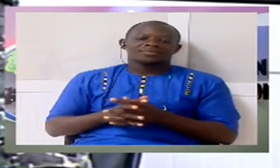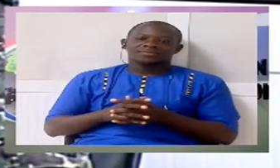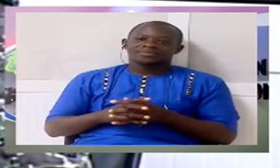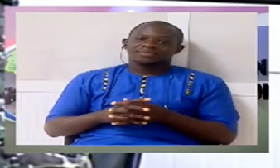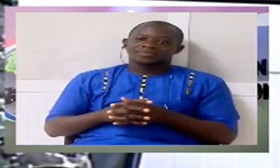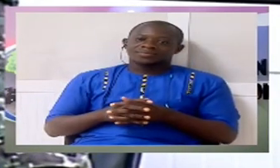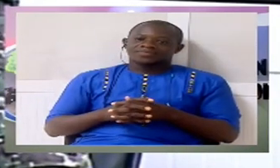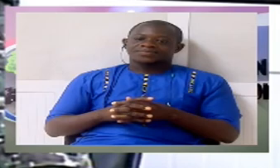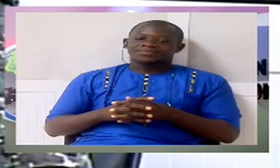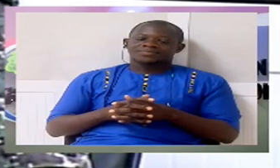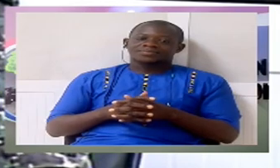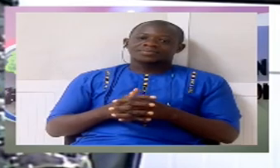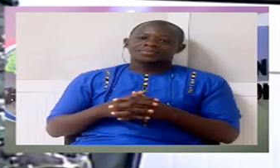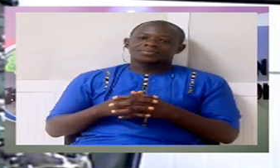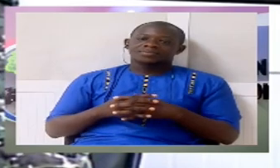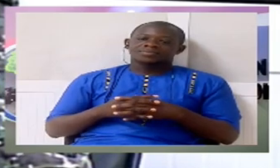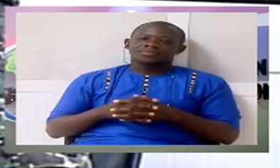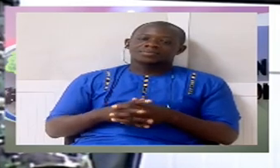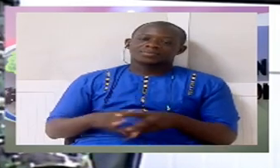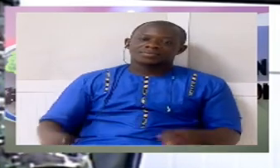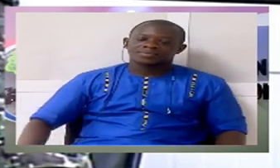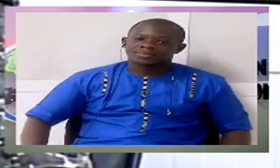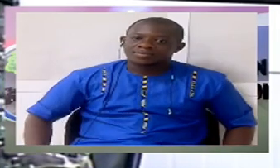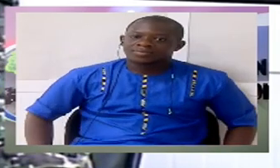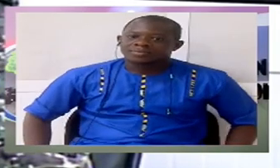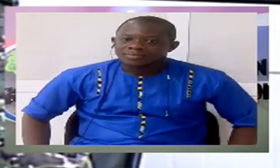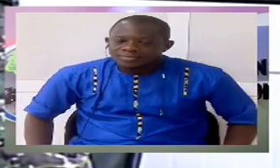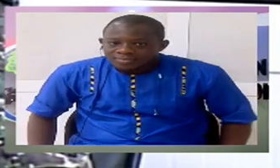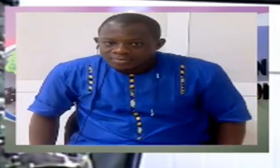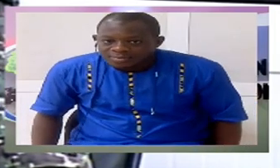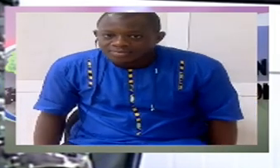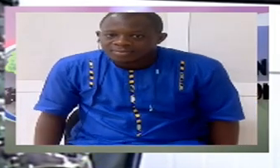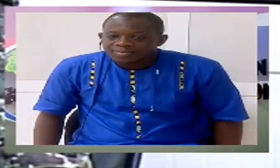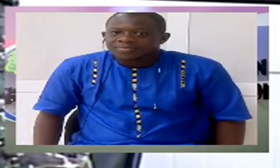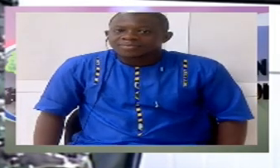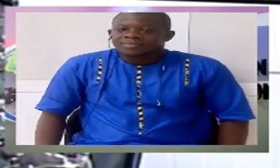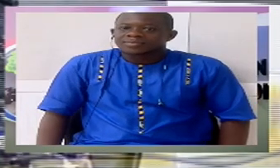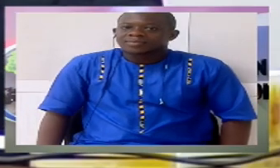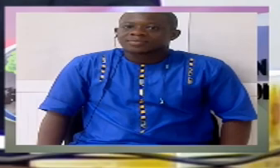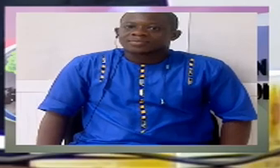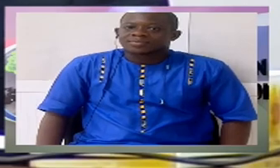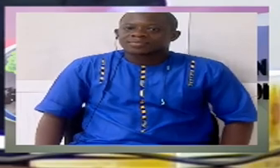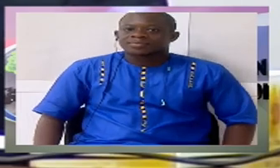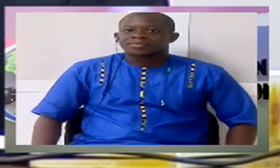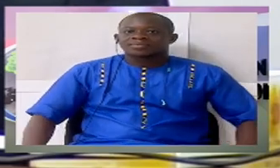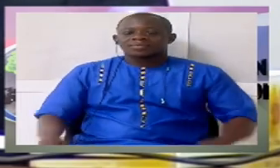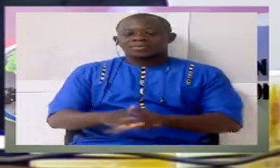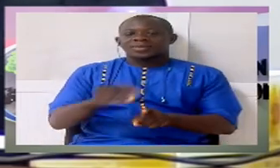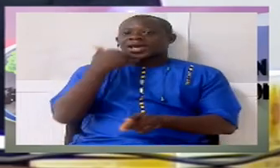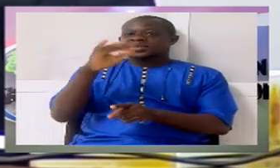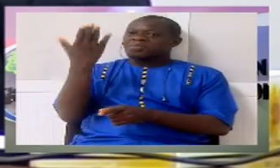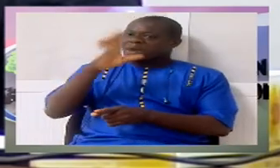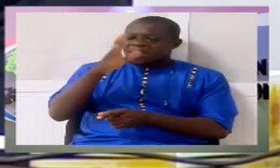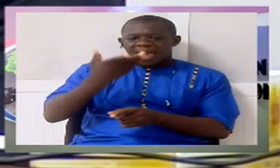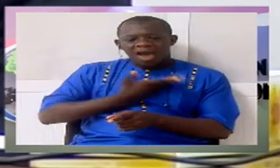talk one or twice he will tell you if you talk you are going to defecate bullets and no people were scared of him. Was it the charms he had